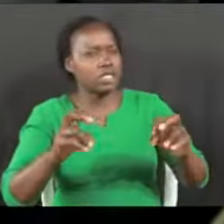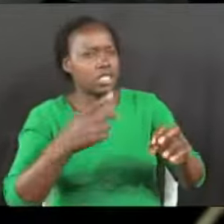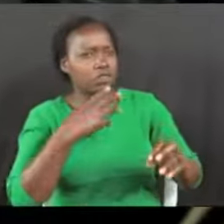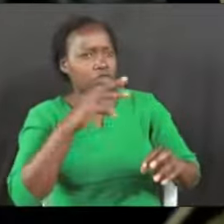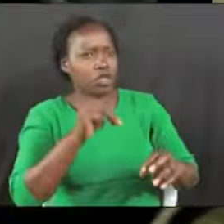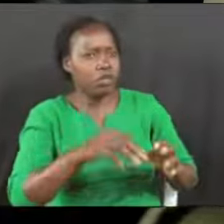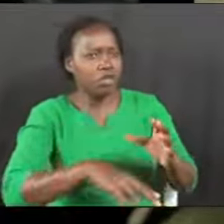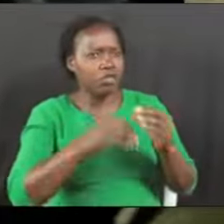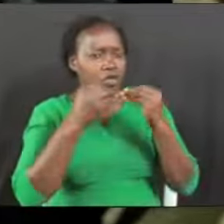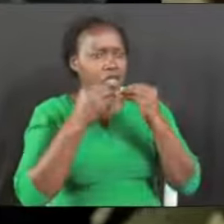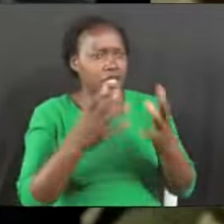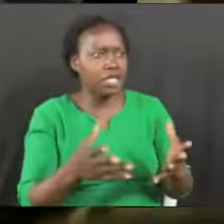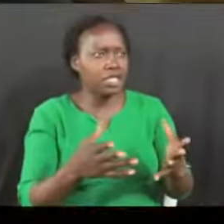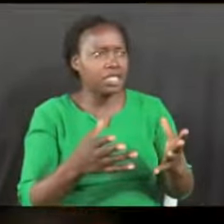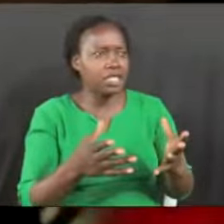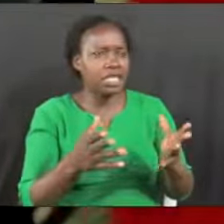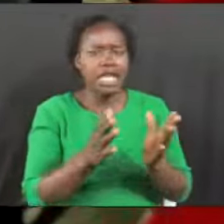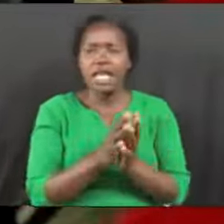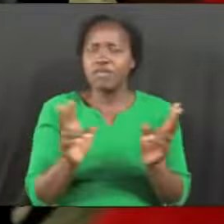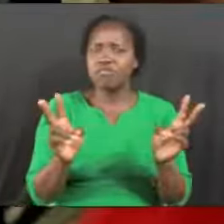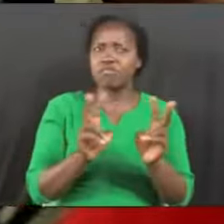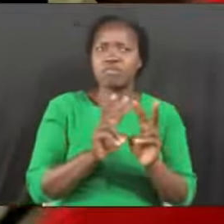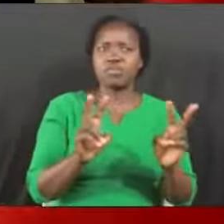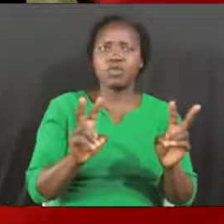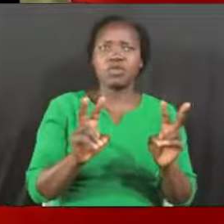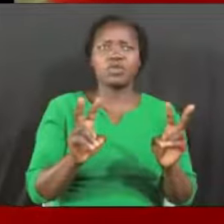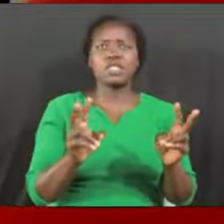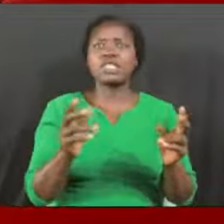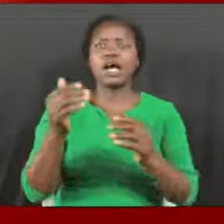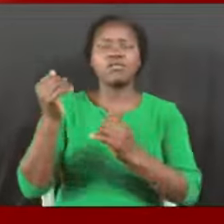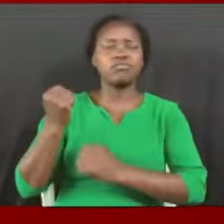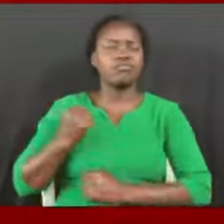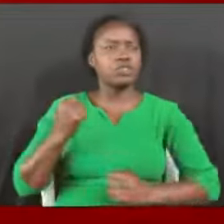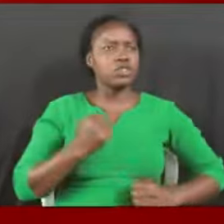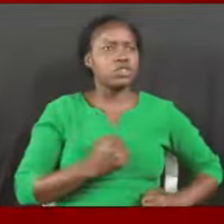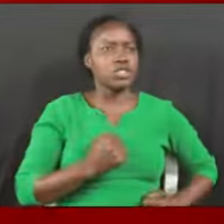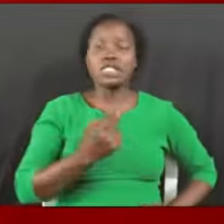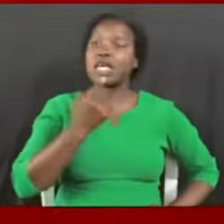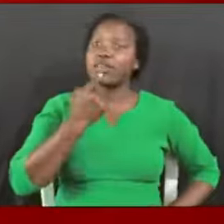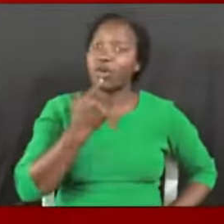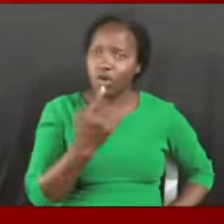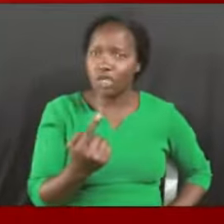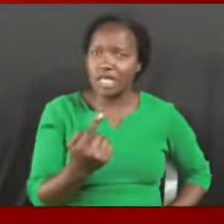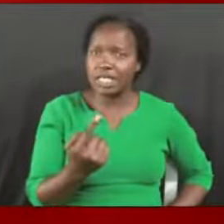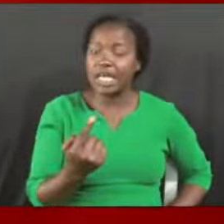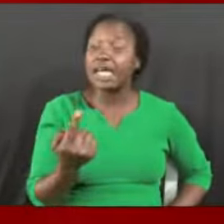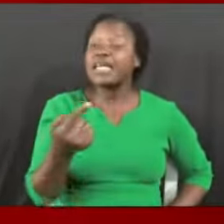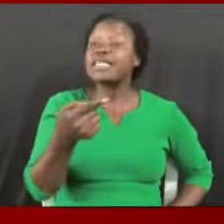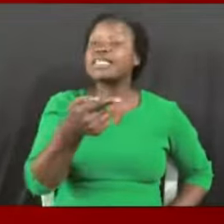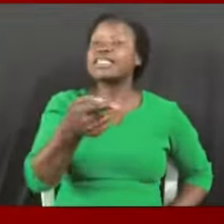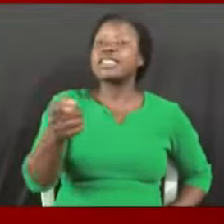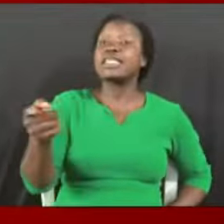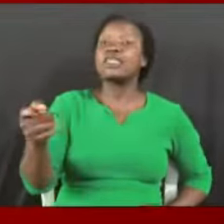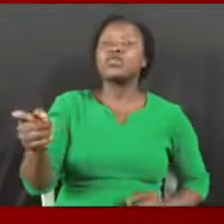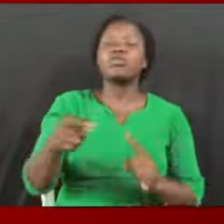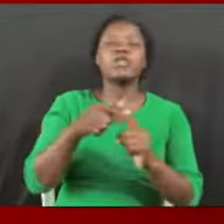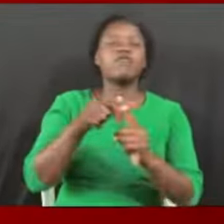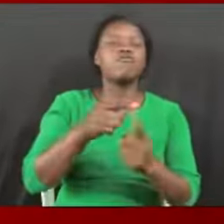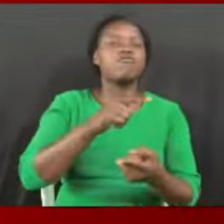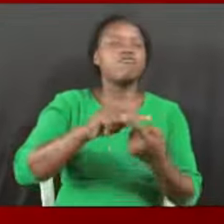him, he examined the guards and commanded that they should be put to